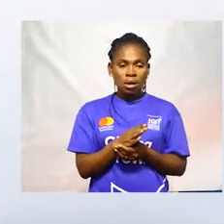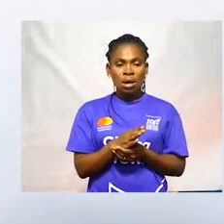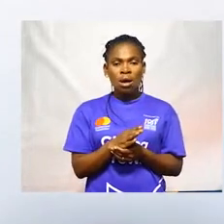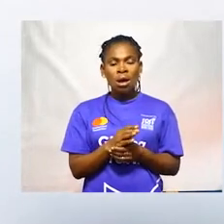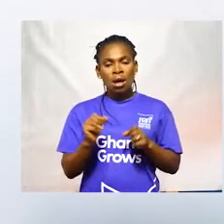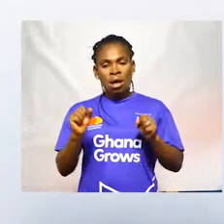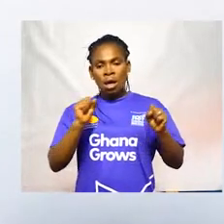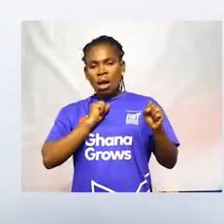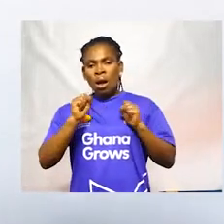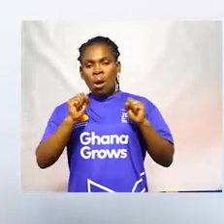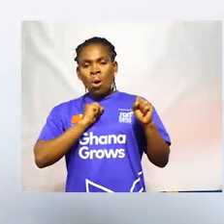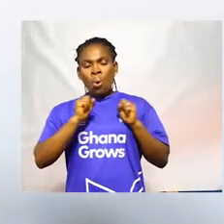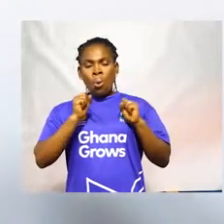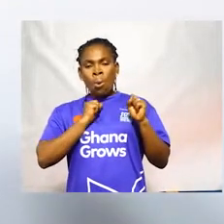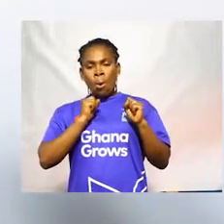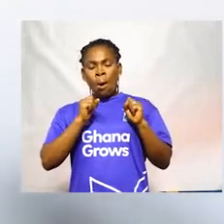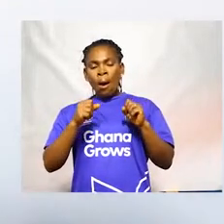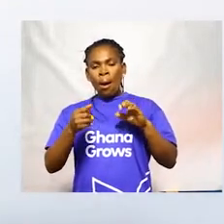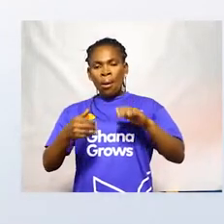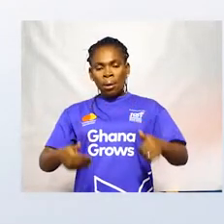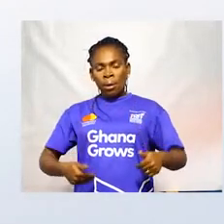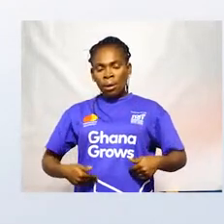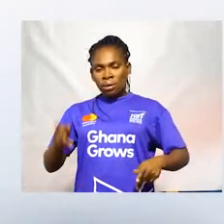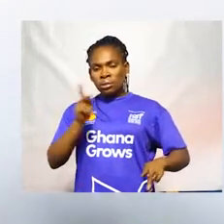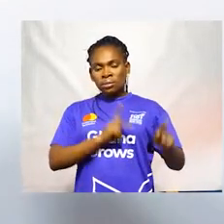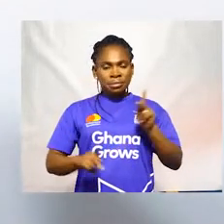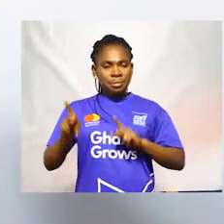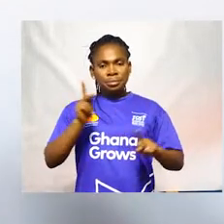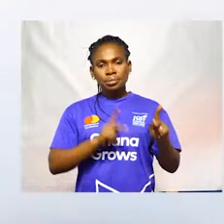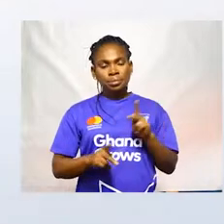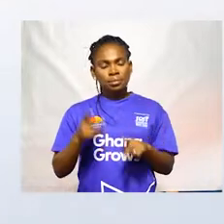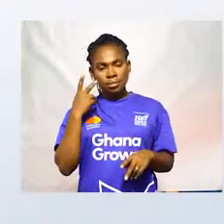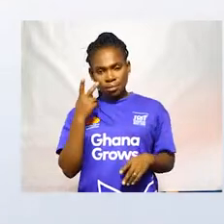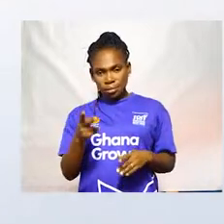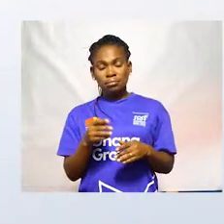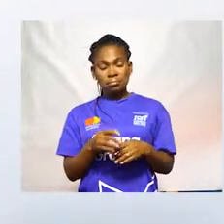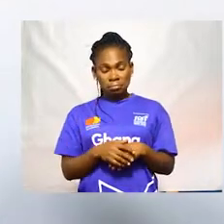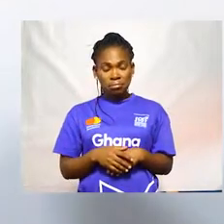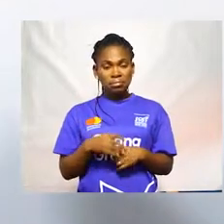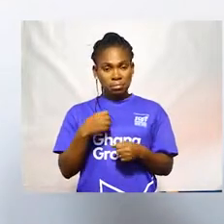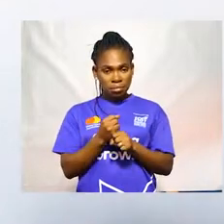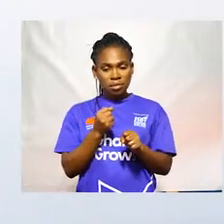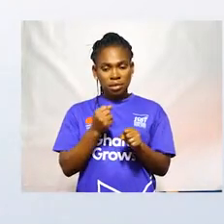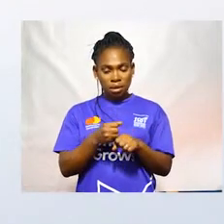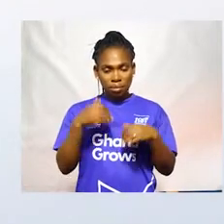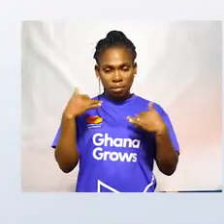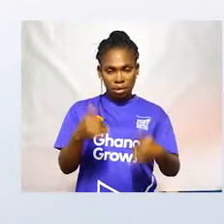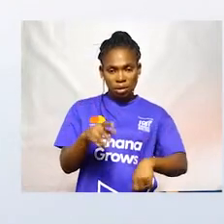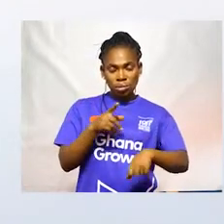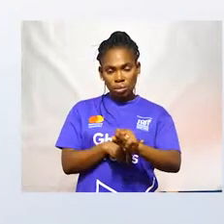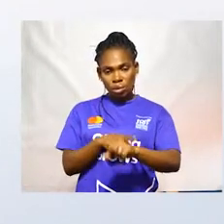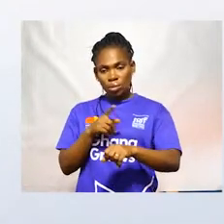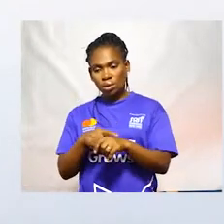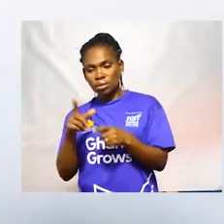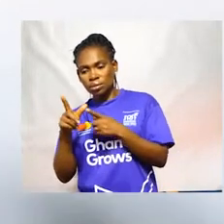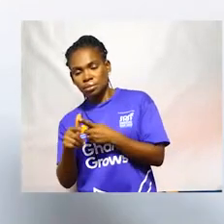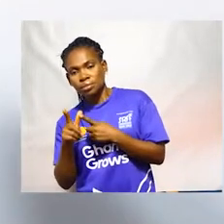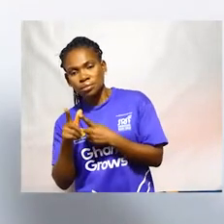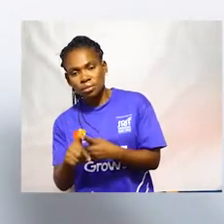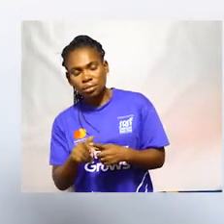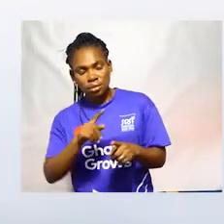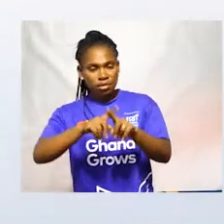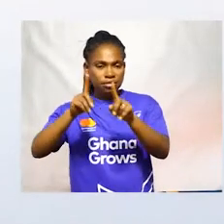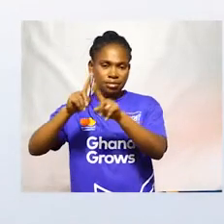sports, there are a lot of young people seeing people every time on their television sets, people playing football, people doing athletics and things like